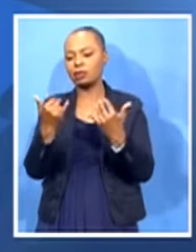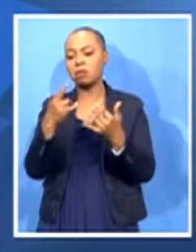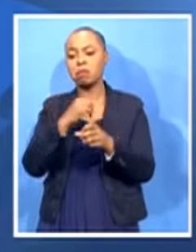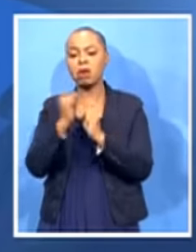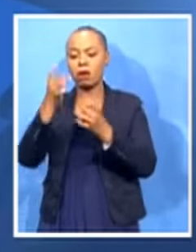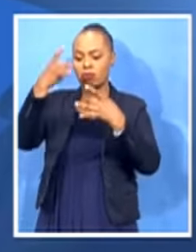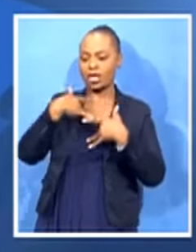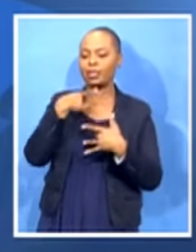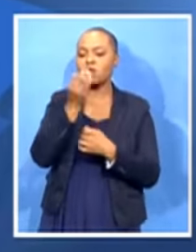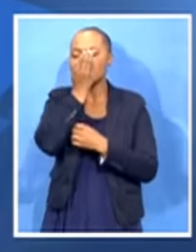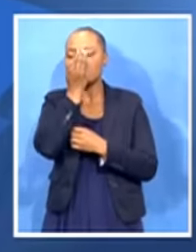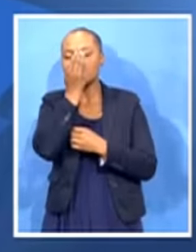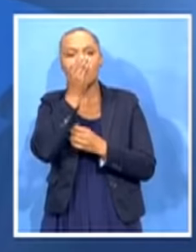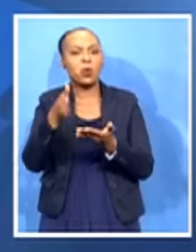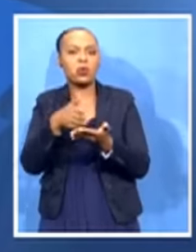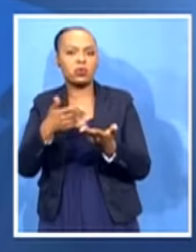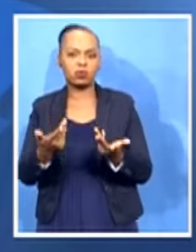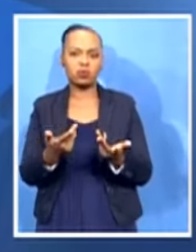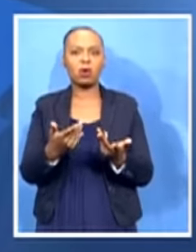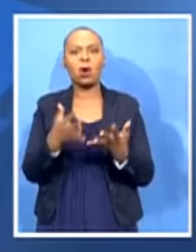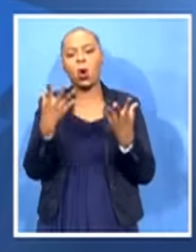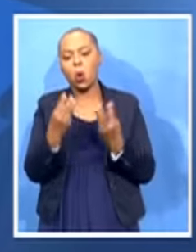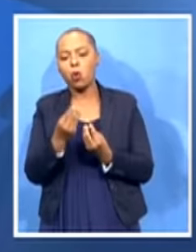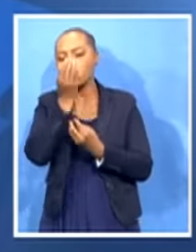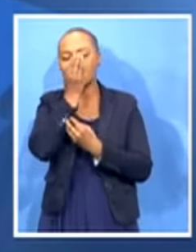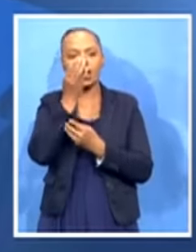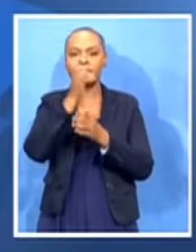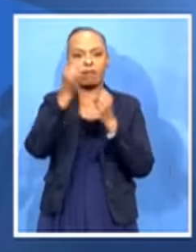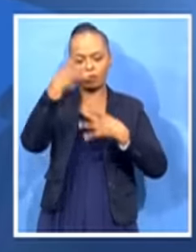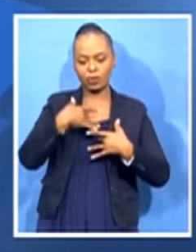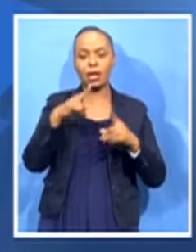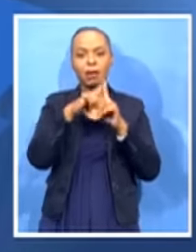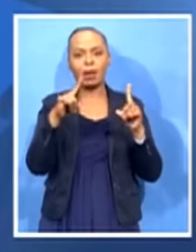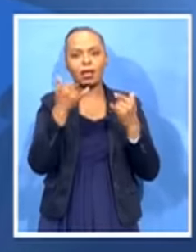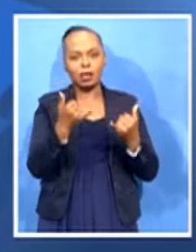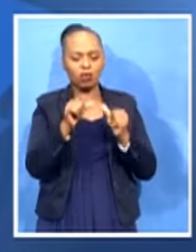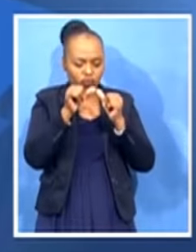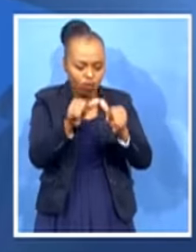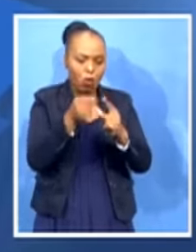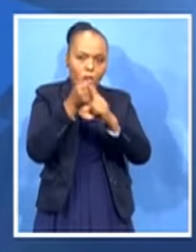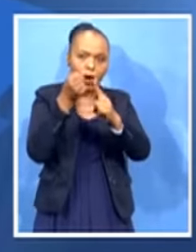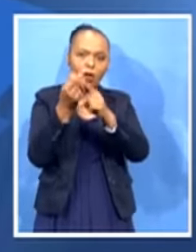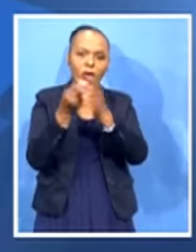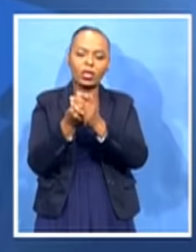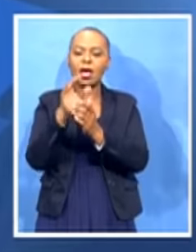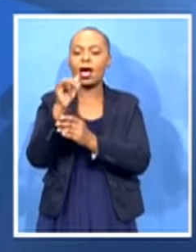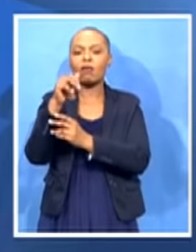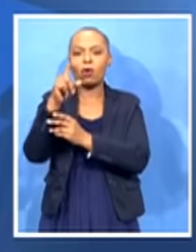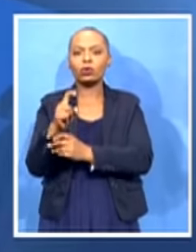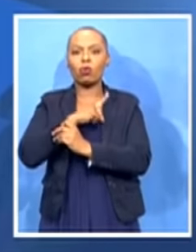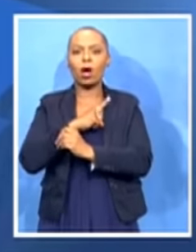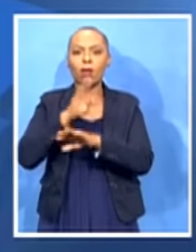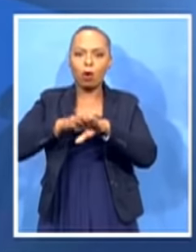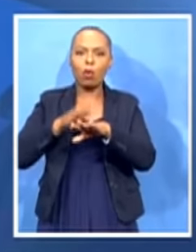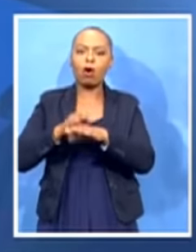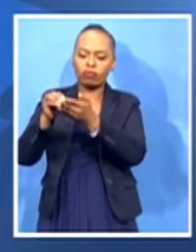been reported on. But we also are continuing to work with AFROX to increase oxygen, particularly in the field